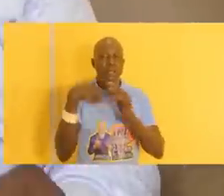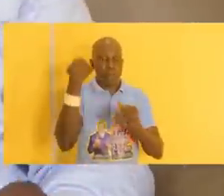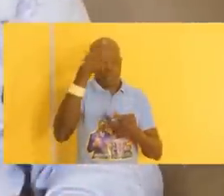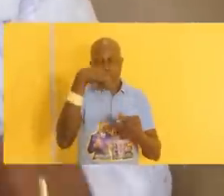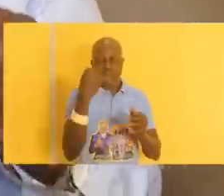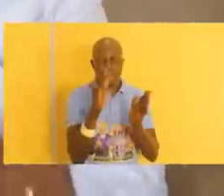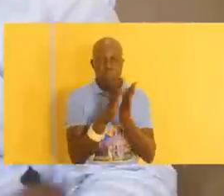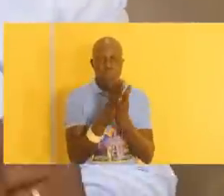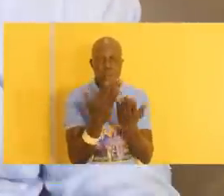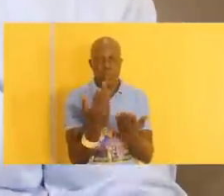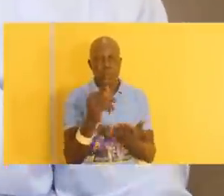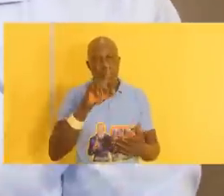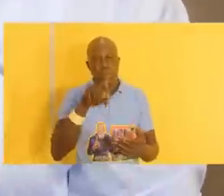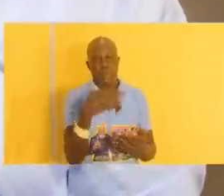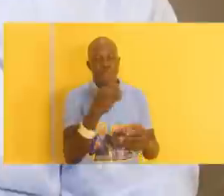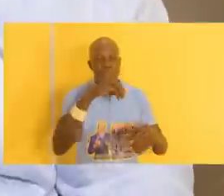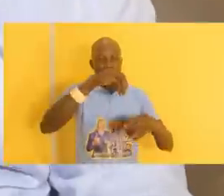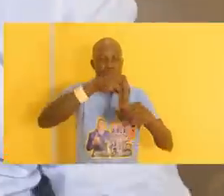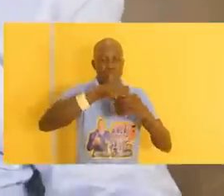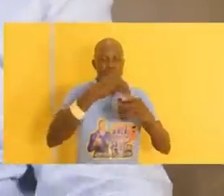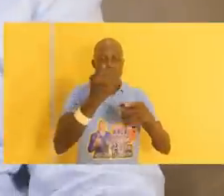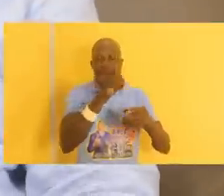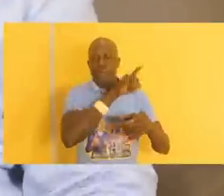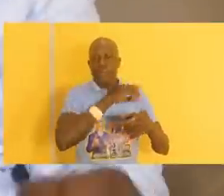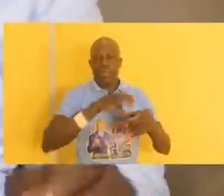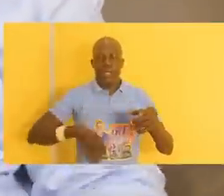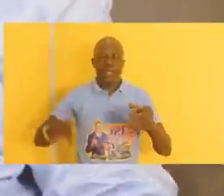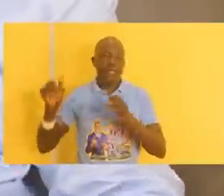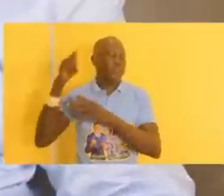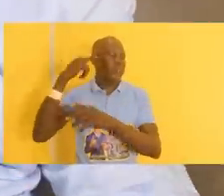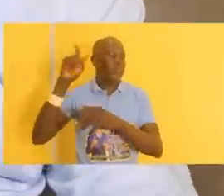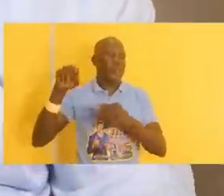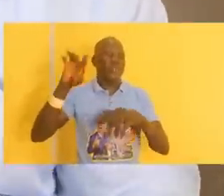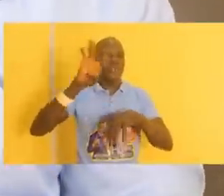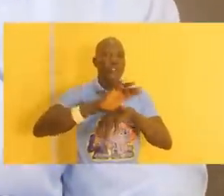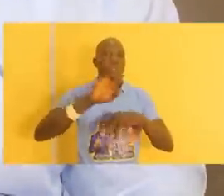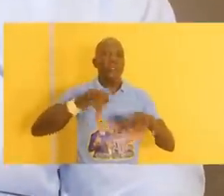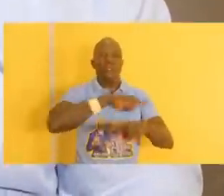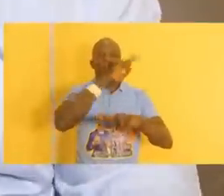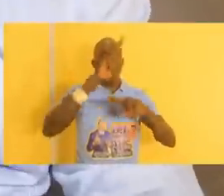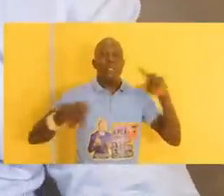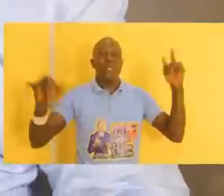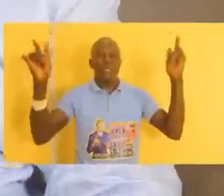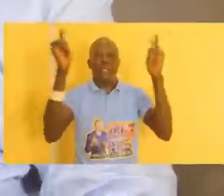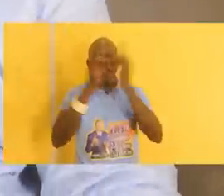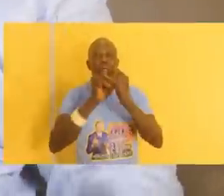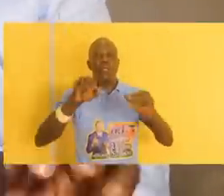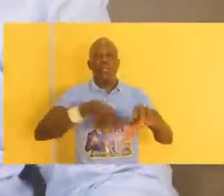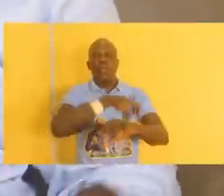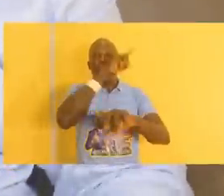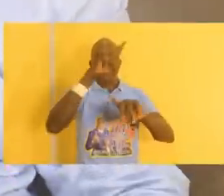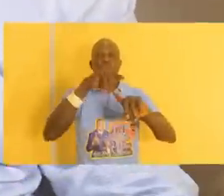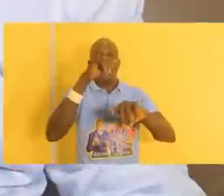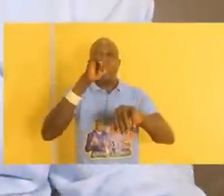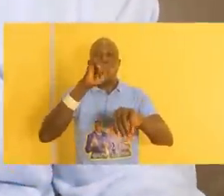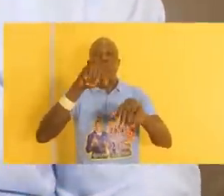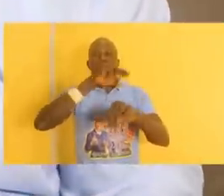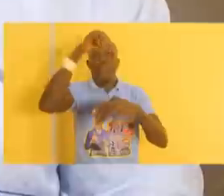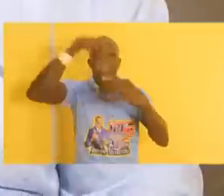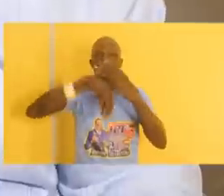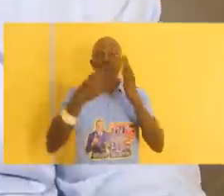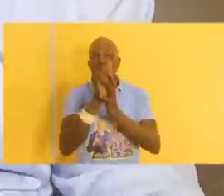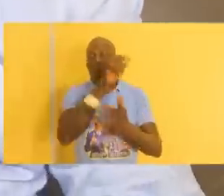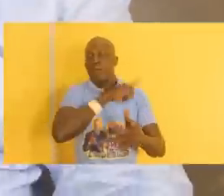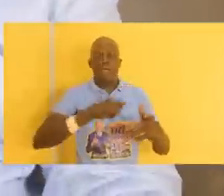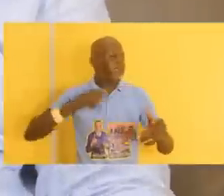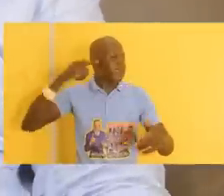Facebook, the second Facebook. Seed of Christ Golden Church. Seed of Christ Golden Church. National Camp. National Camp. Mount Zion. Mount Zion. Seed of Christ Golden Church. Seed of Christ